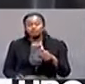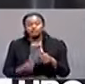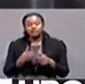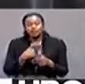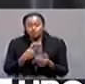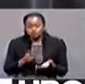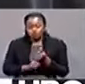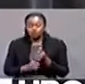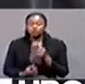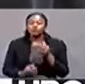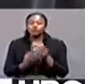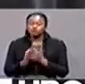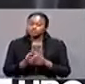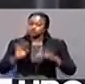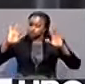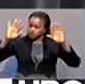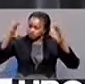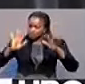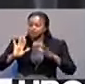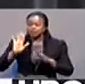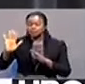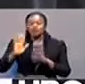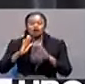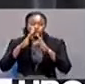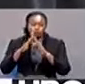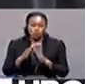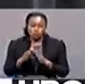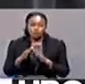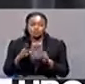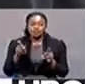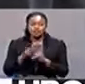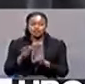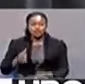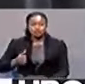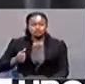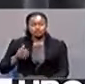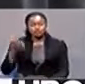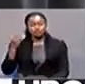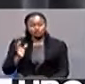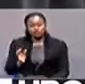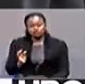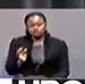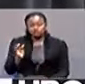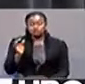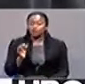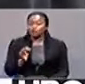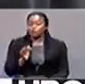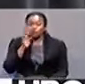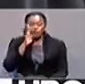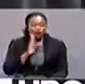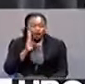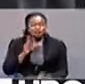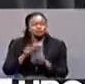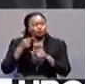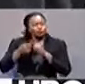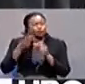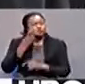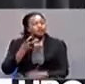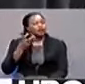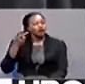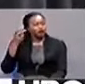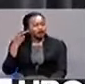opportunity to celebrate it at his residence. We even toasted to a glass of wine. I have those fresh memories of